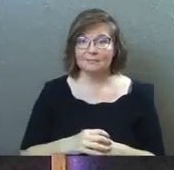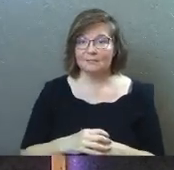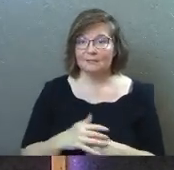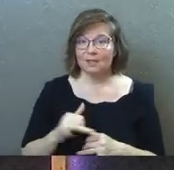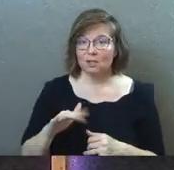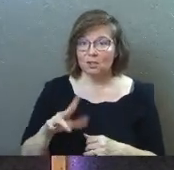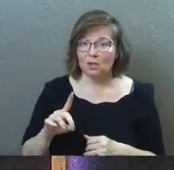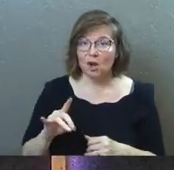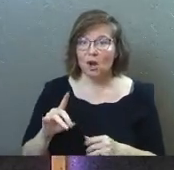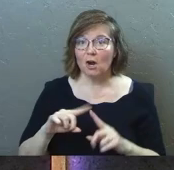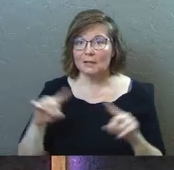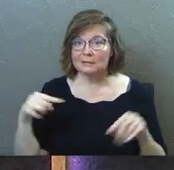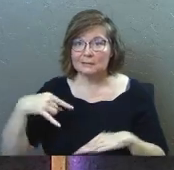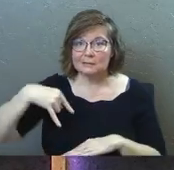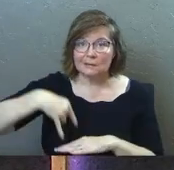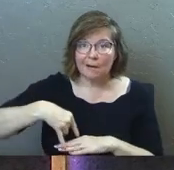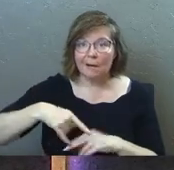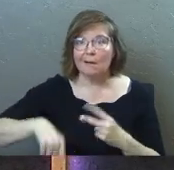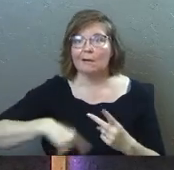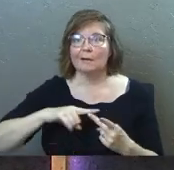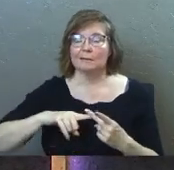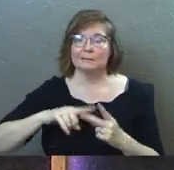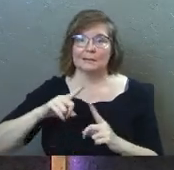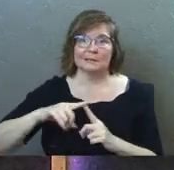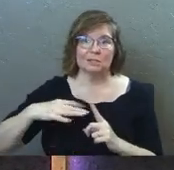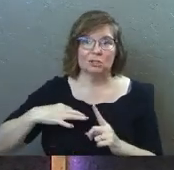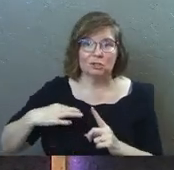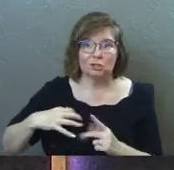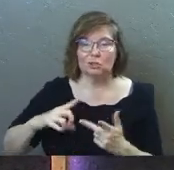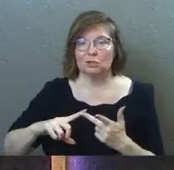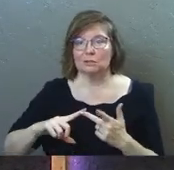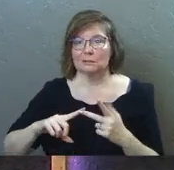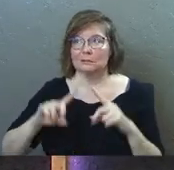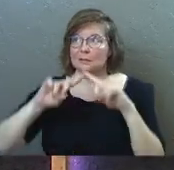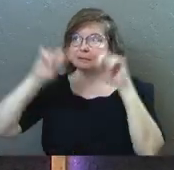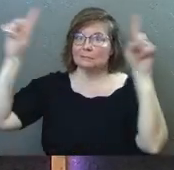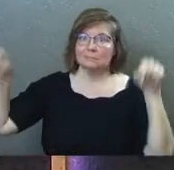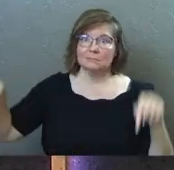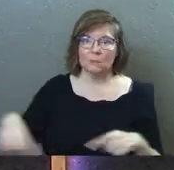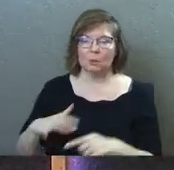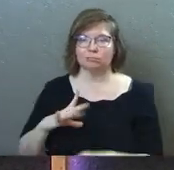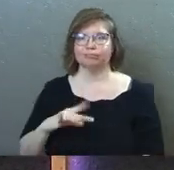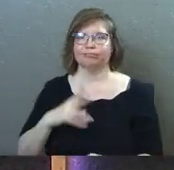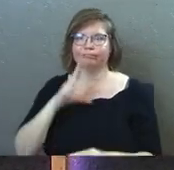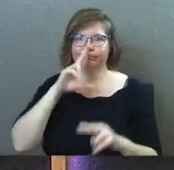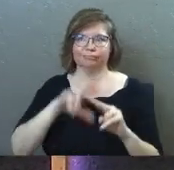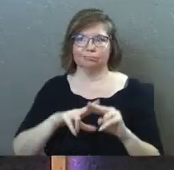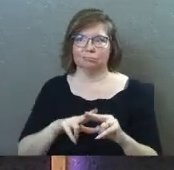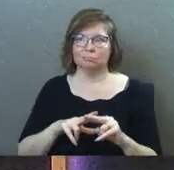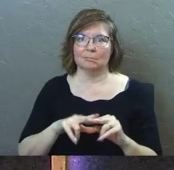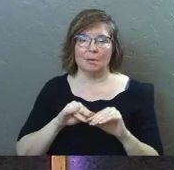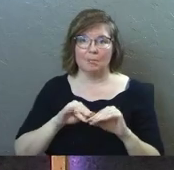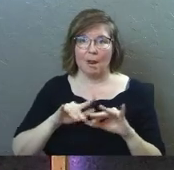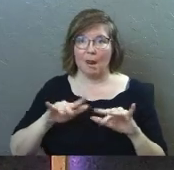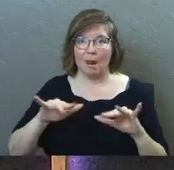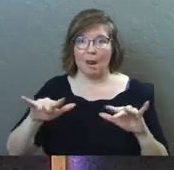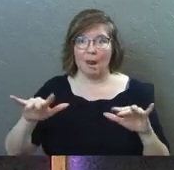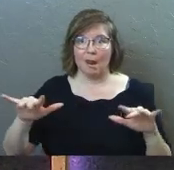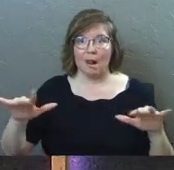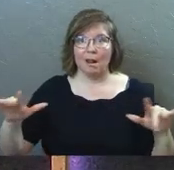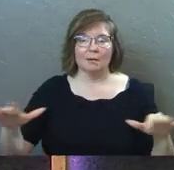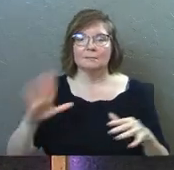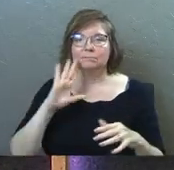There's going to be yard signs and t-shirts and billboards and all these churches. It's going to be a fun time. There's going to be buzz. There's going to be